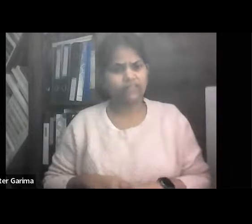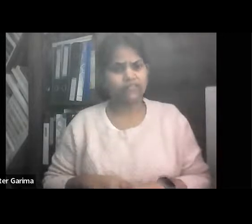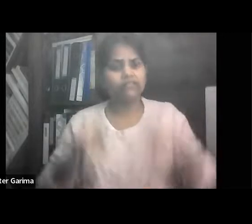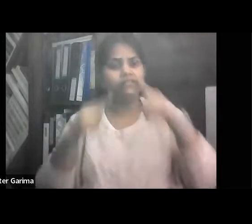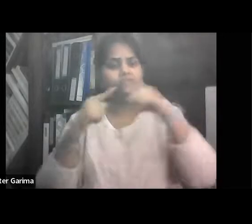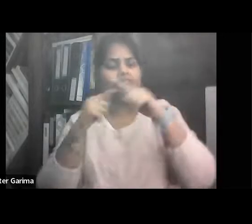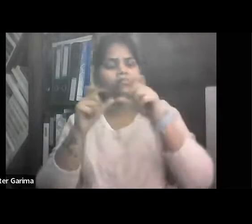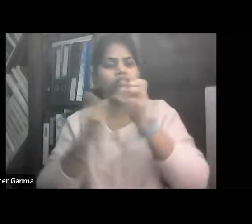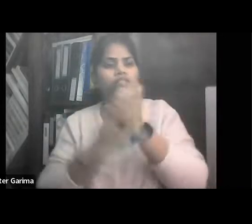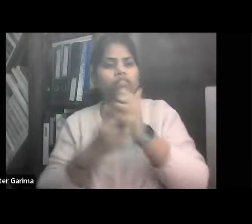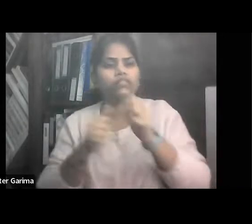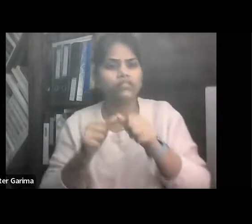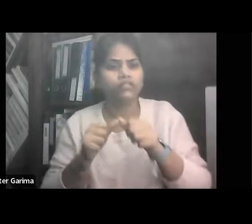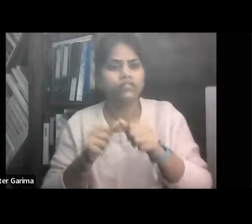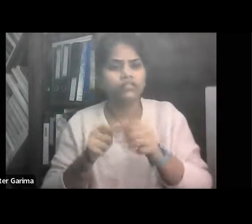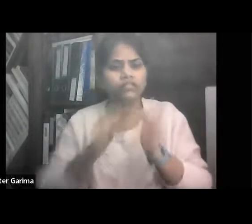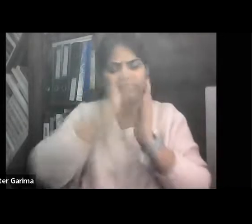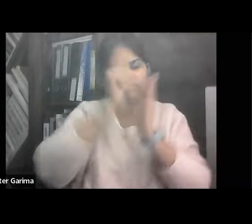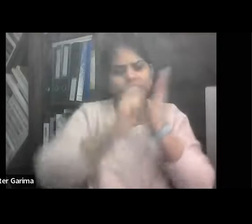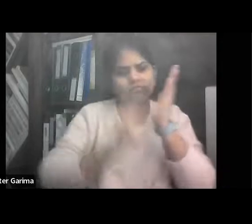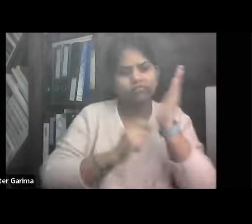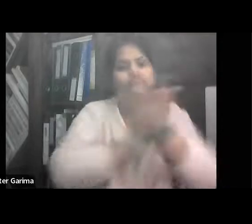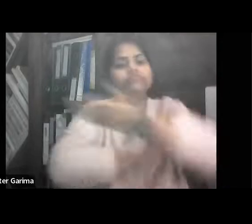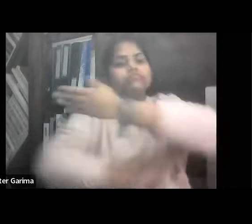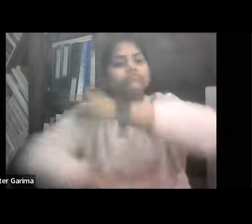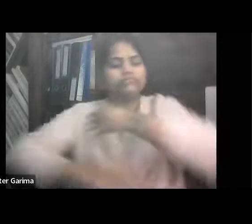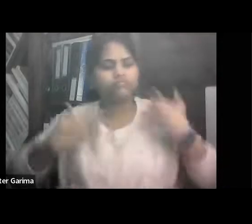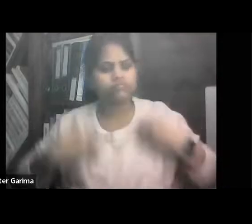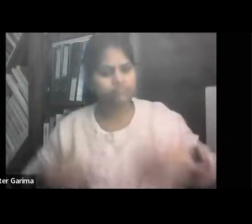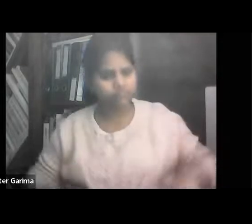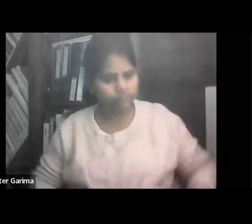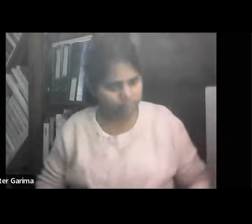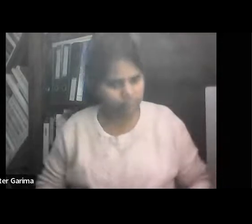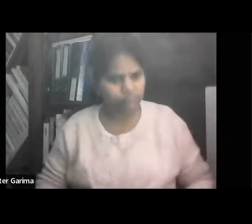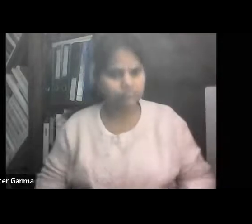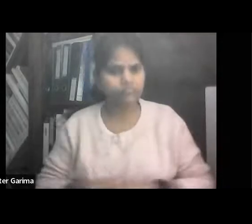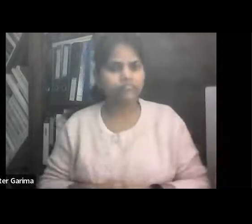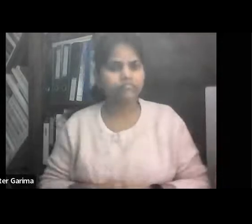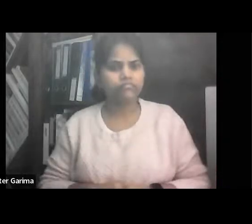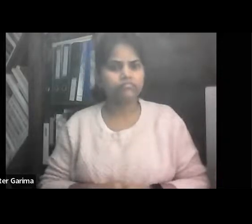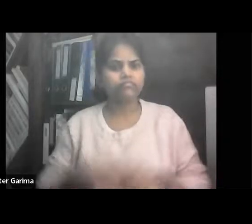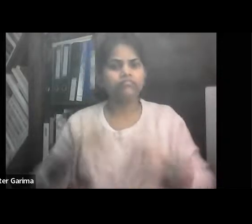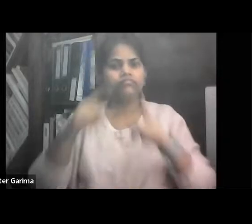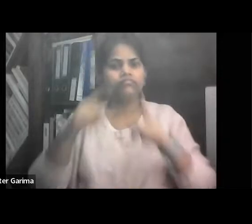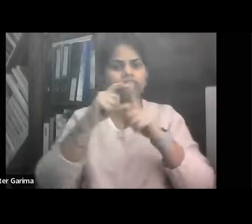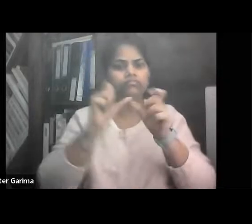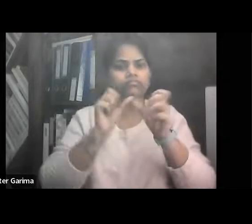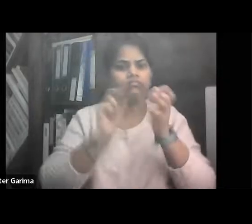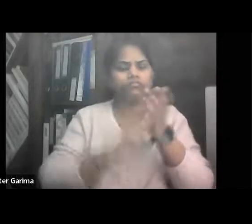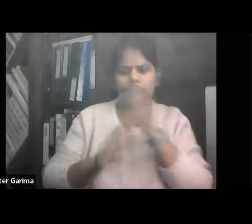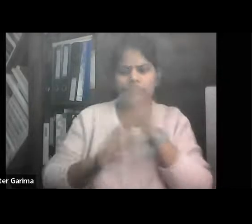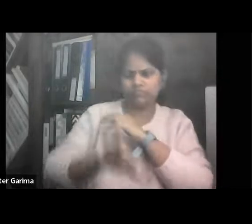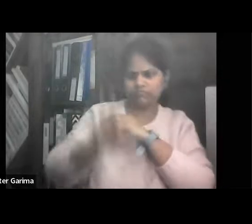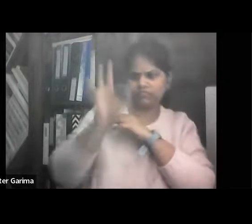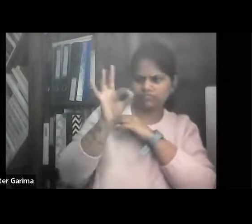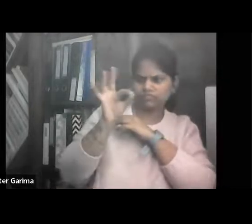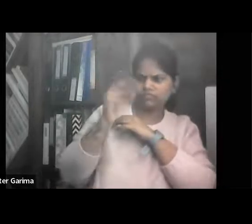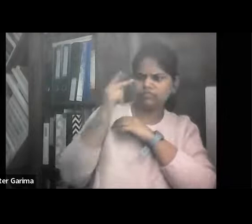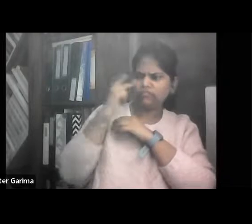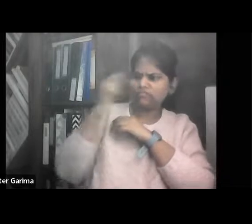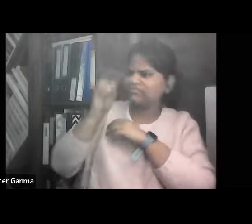the crisis of writing the disabled body, of narrativizing it. Dan picks up his typed sheets and starts tearing